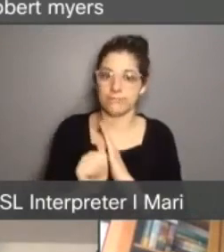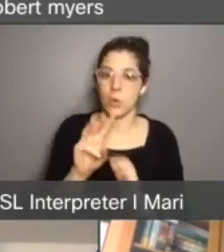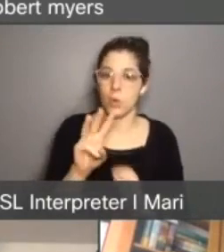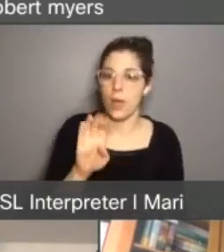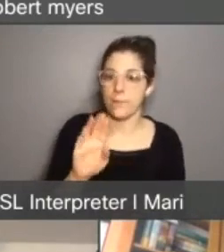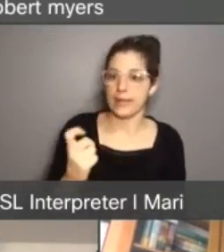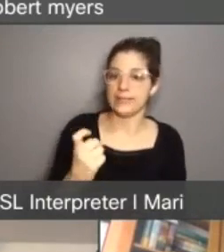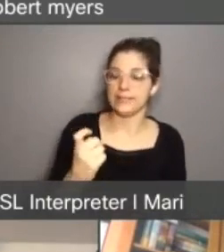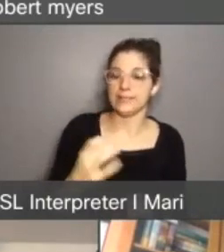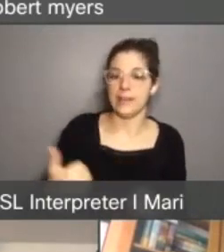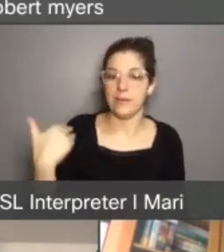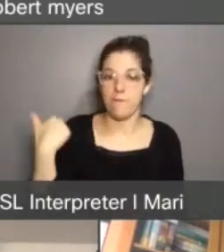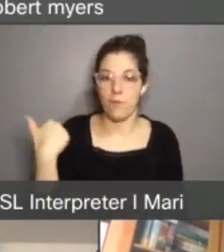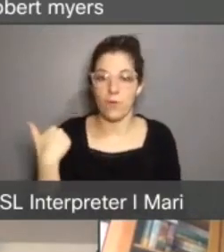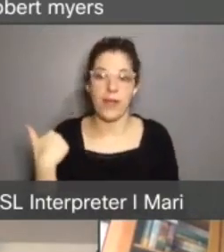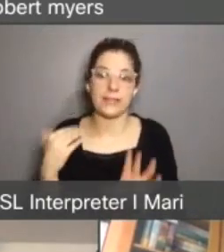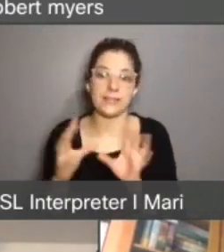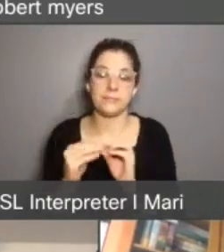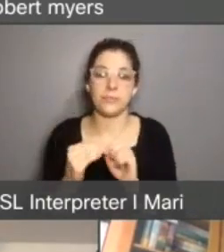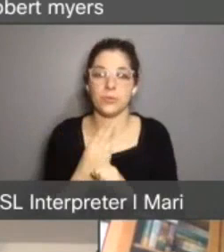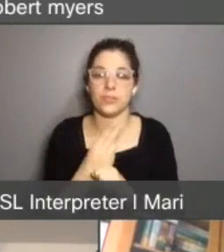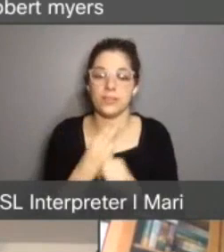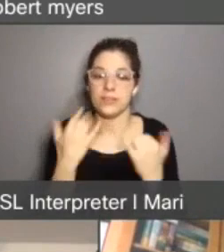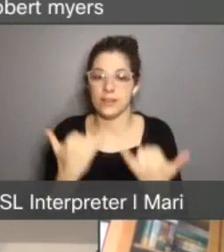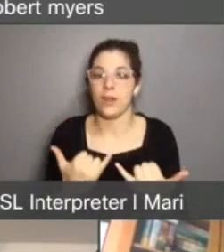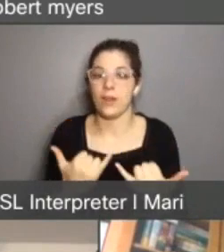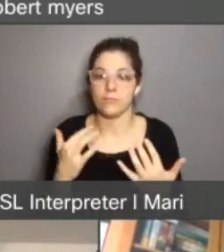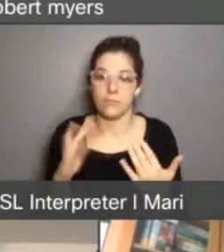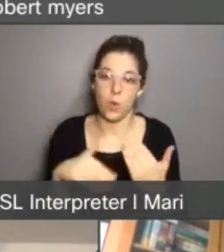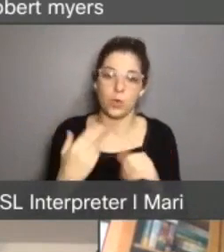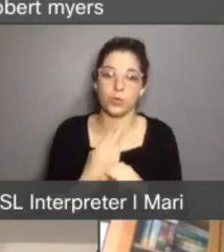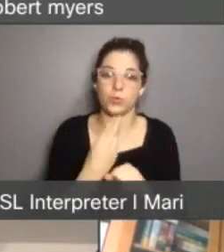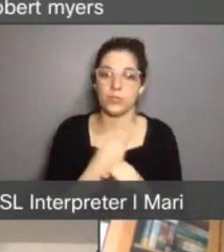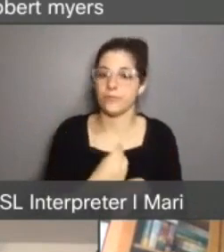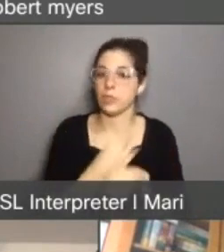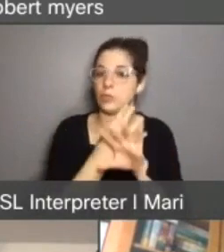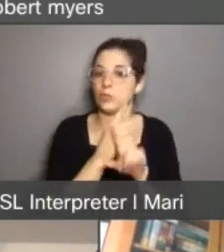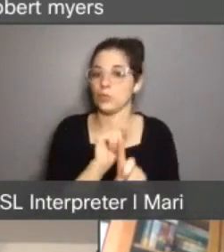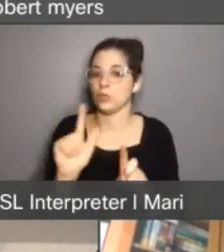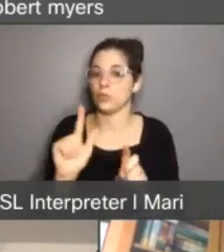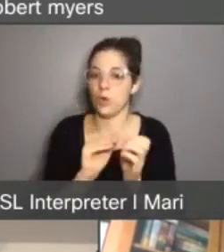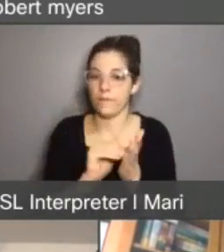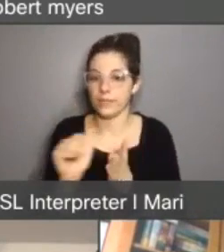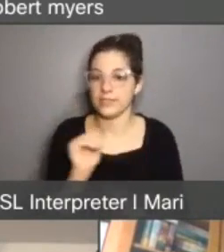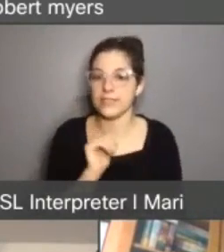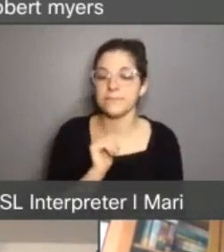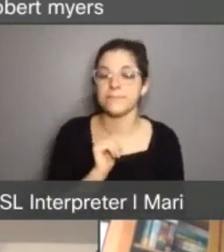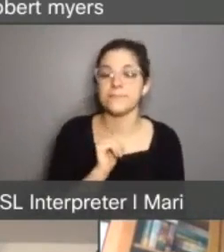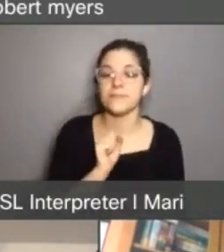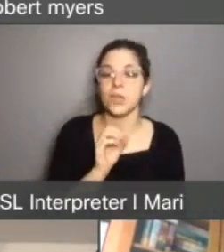I probably was at the last meeting that we used it, now that we're all using all of these virtual tools more often.